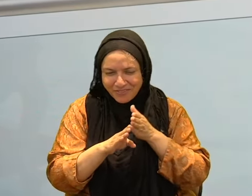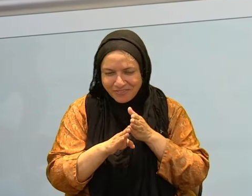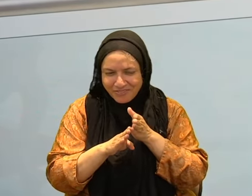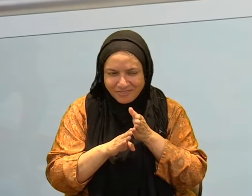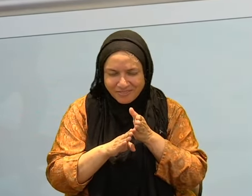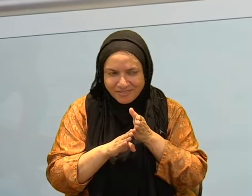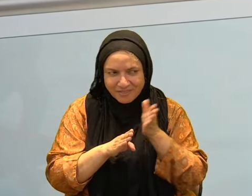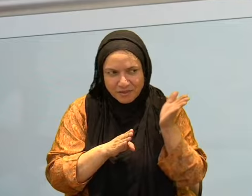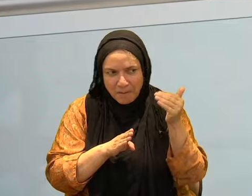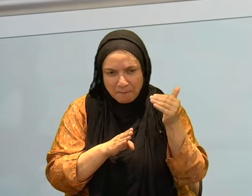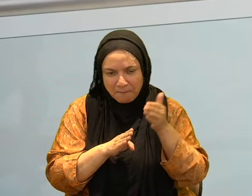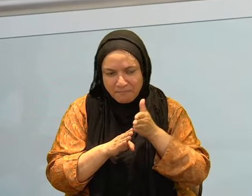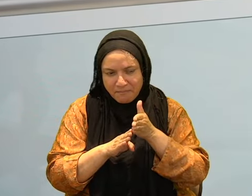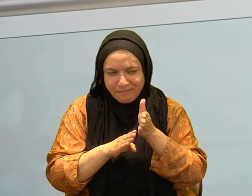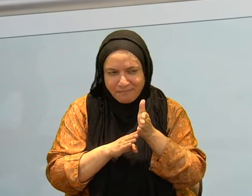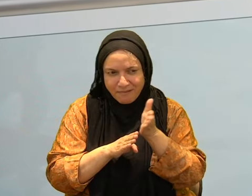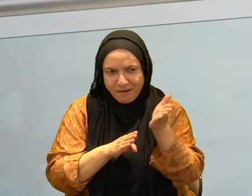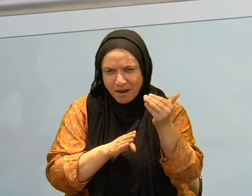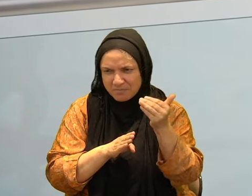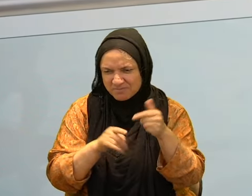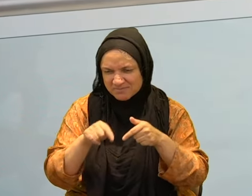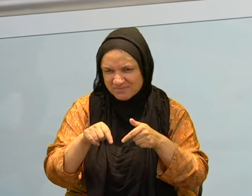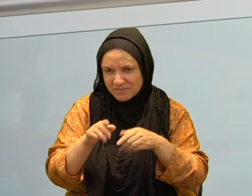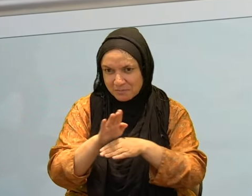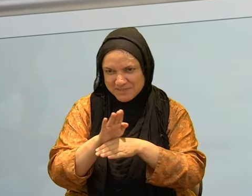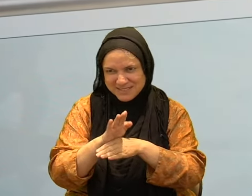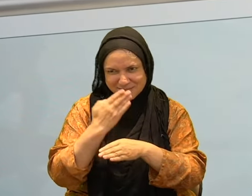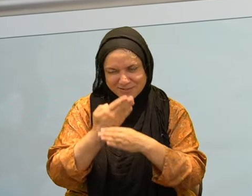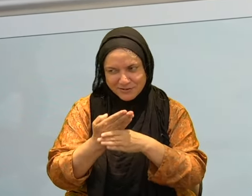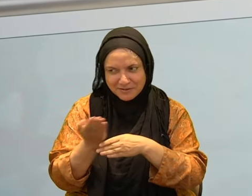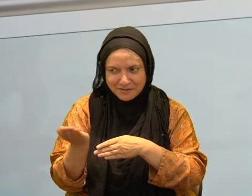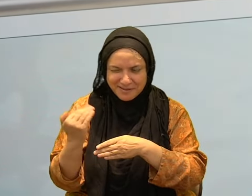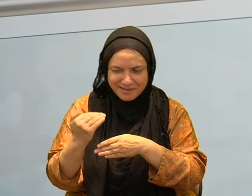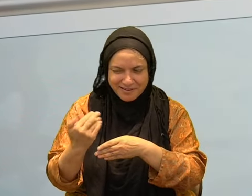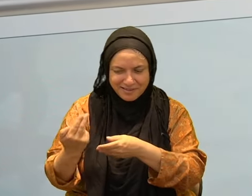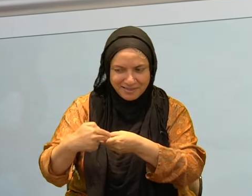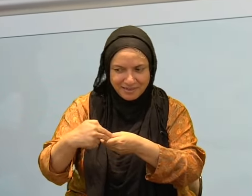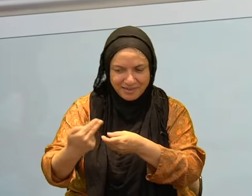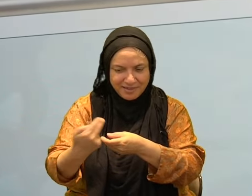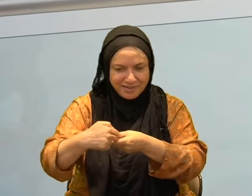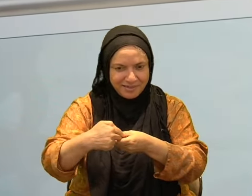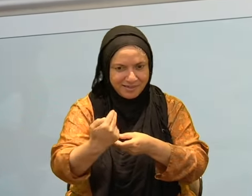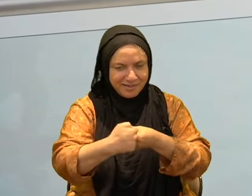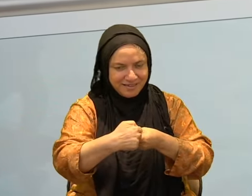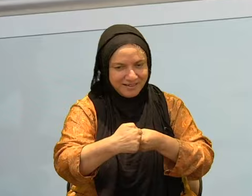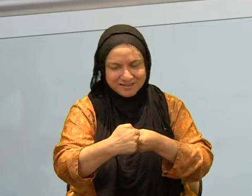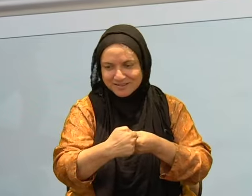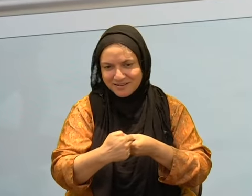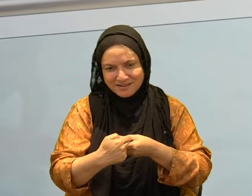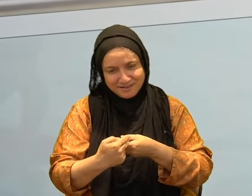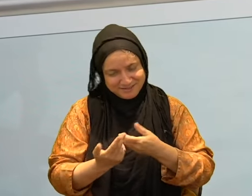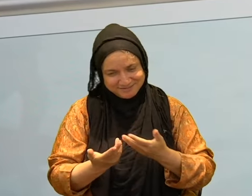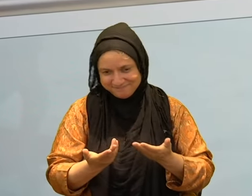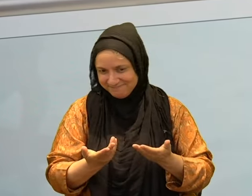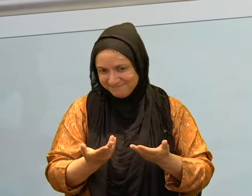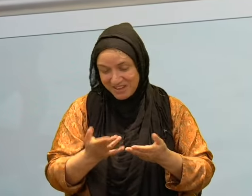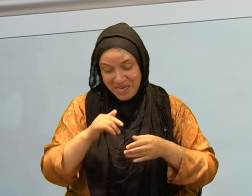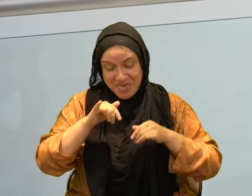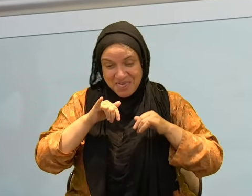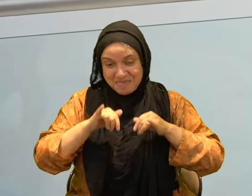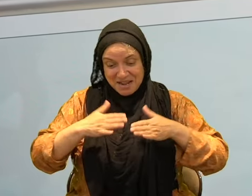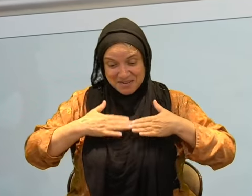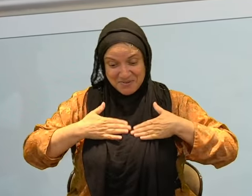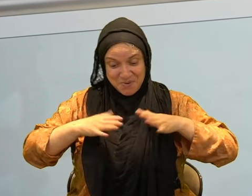where are you going to lead? So dear brothers and sisters, once you've gone past the clearly defined limits, your conscience goes, then your recognition